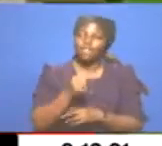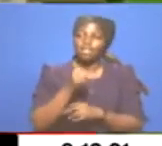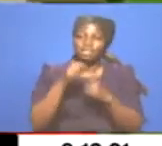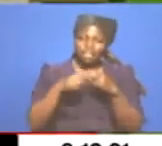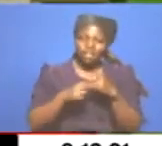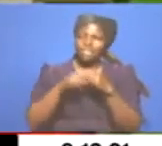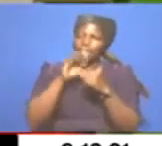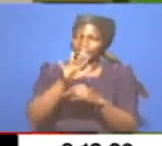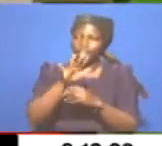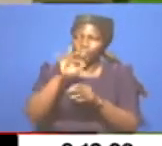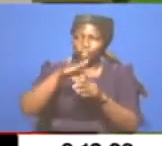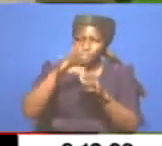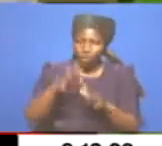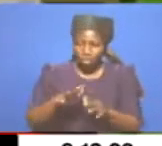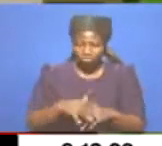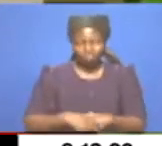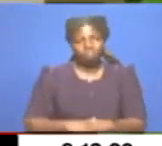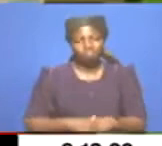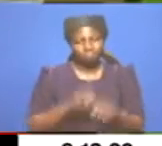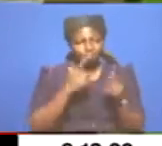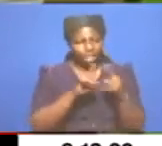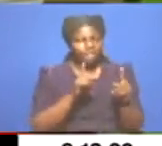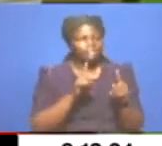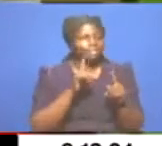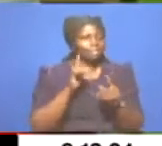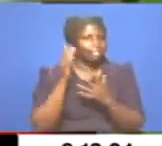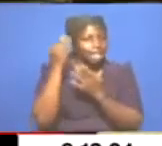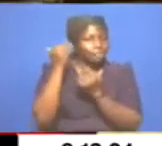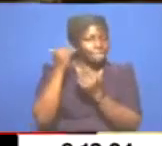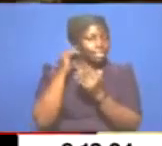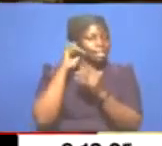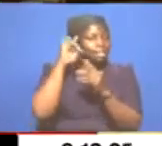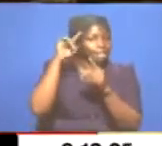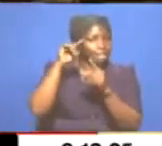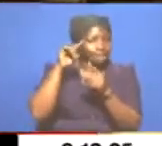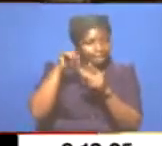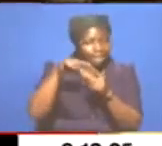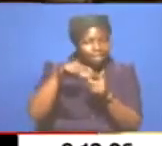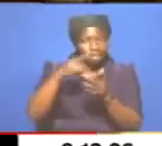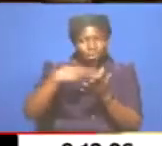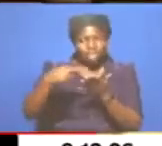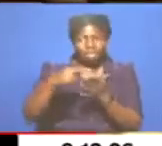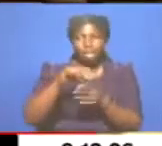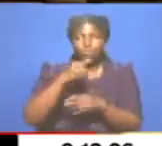5,575 voters against revised set county target of